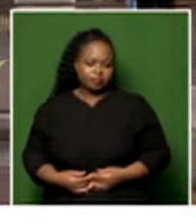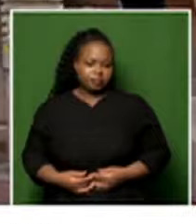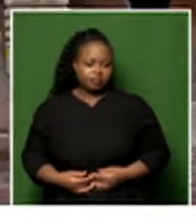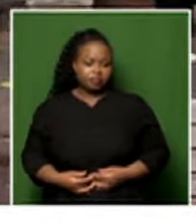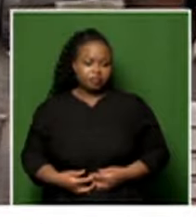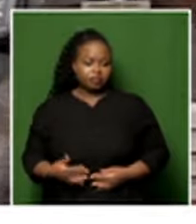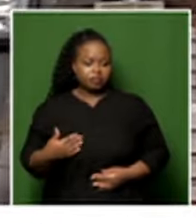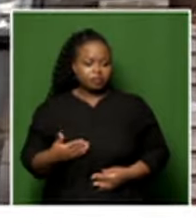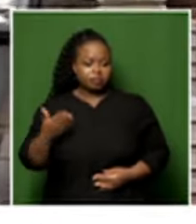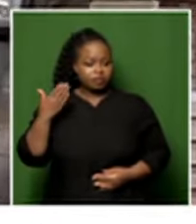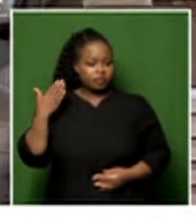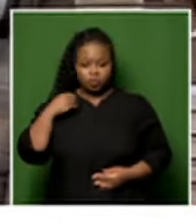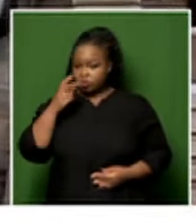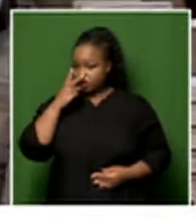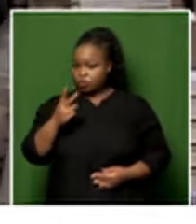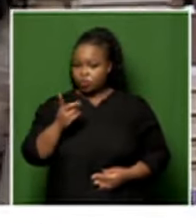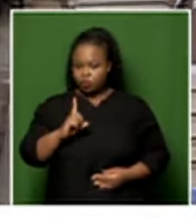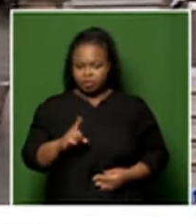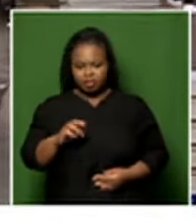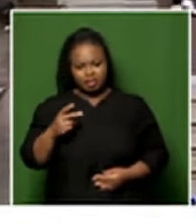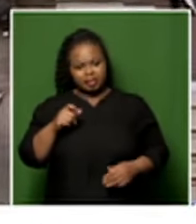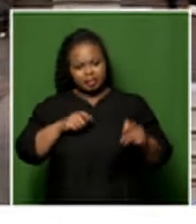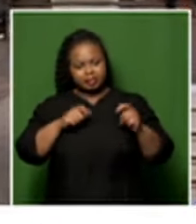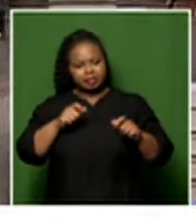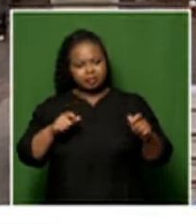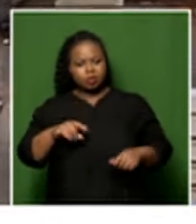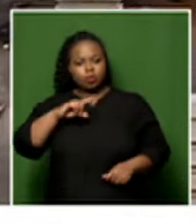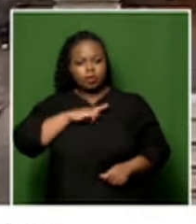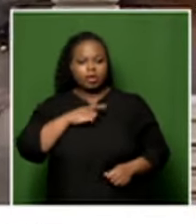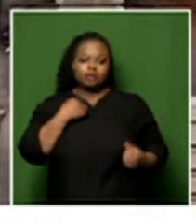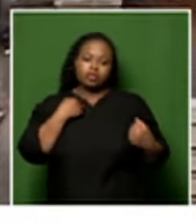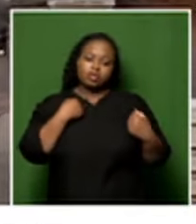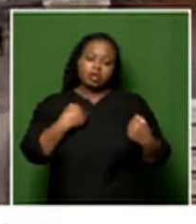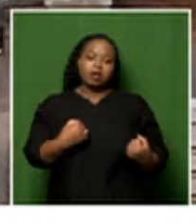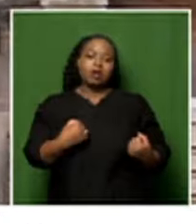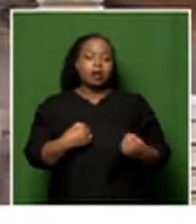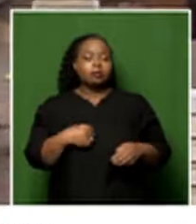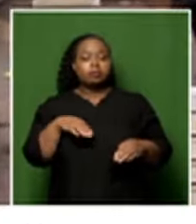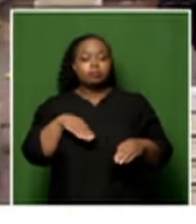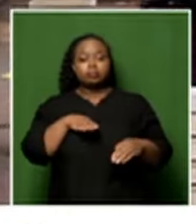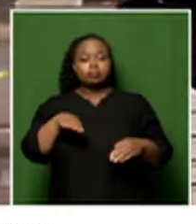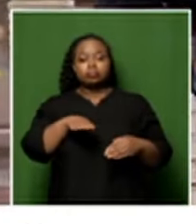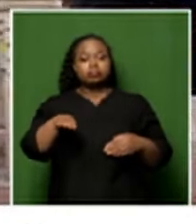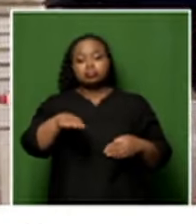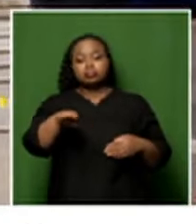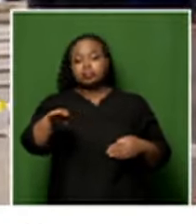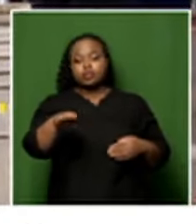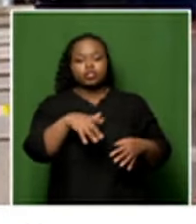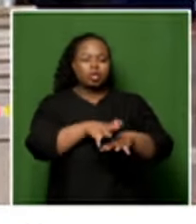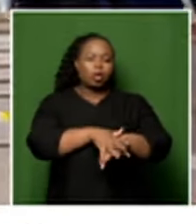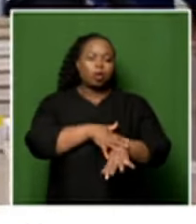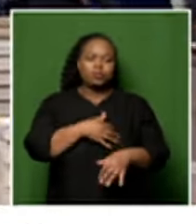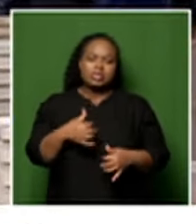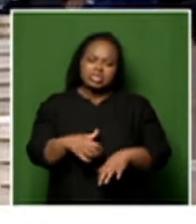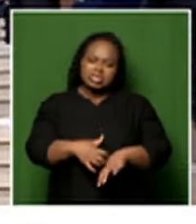from what we saw in some of these people's cars here, frustration. Some of them saying that